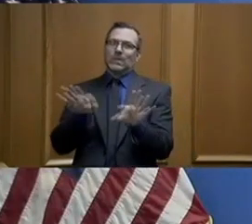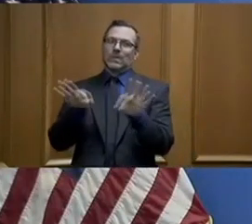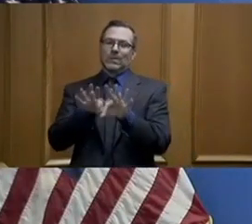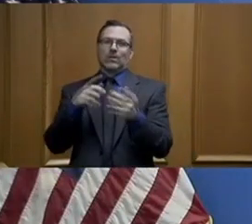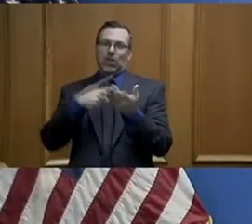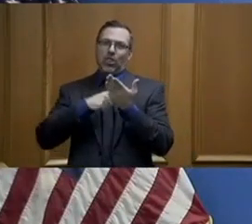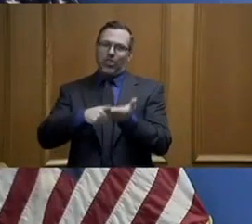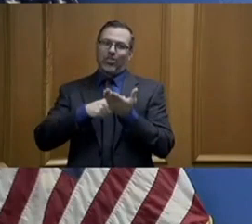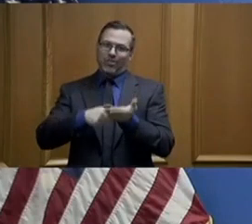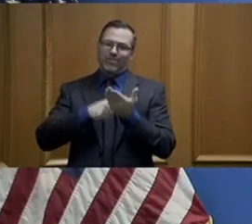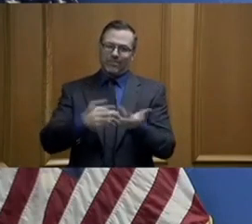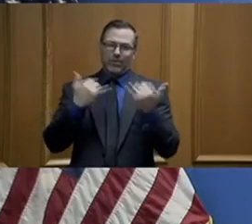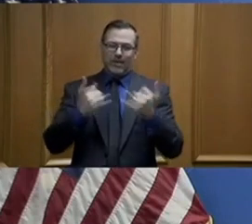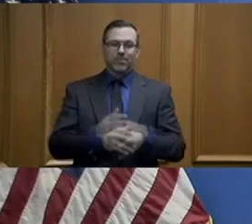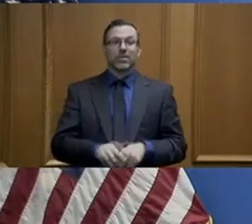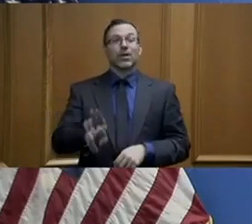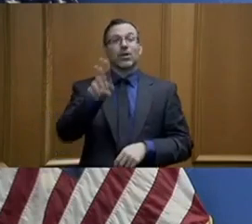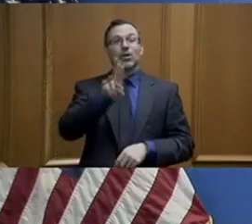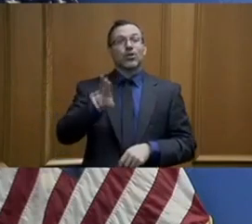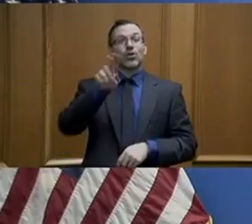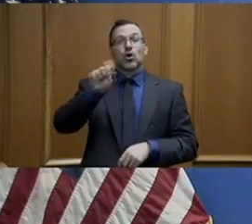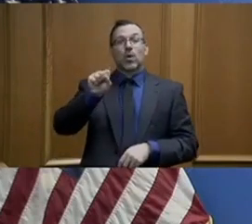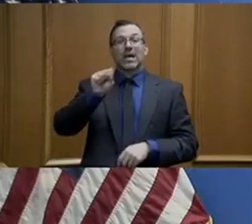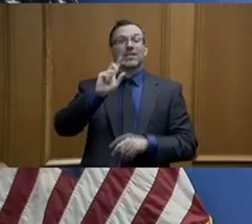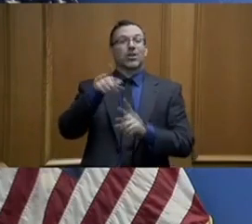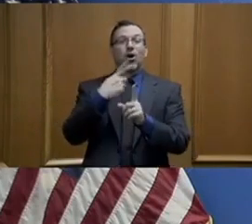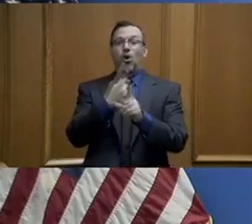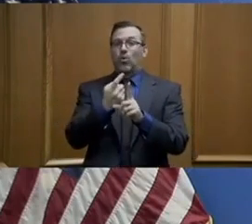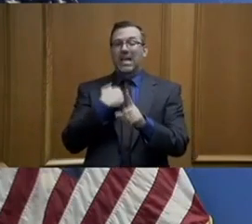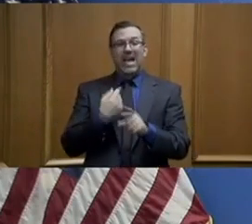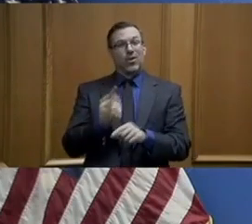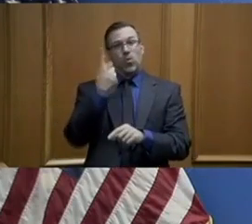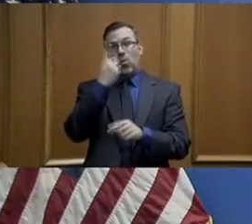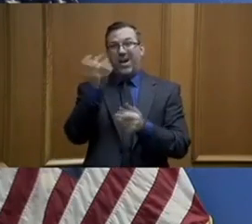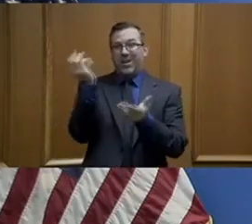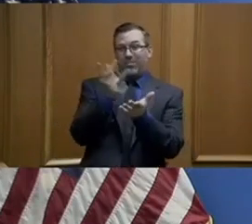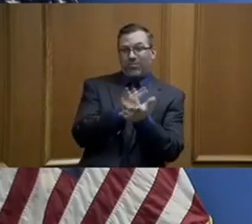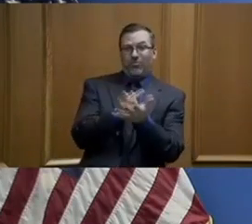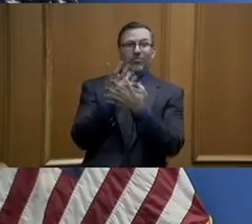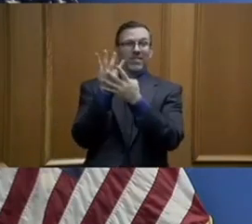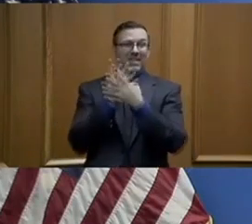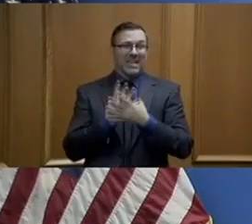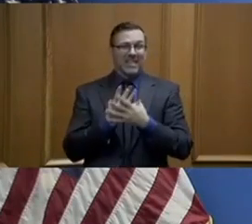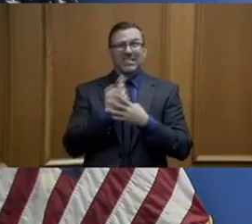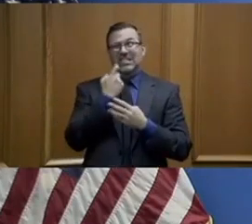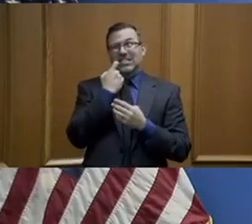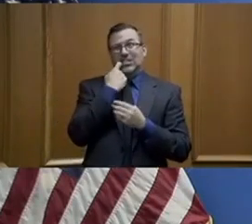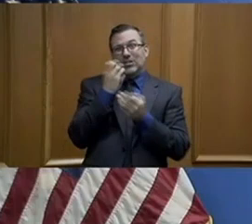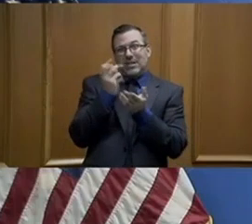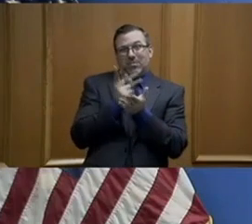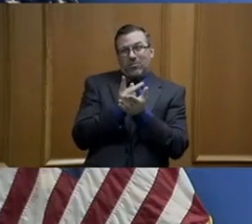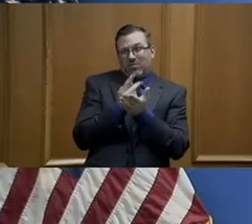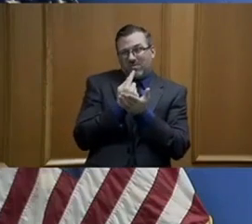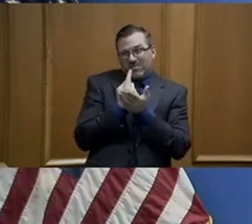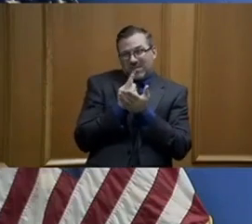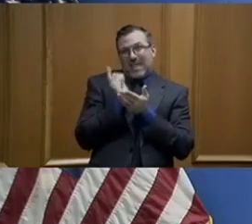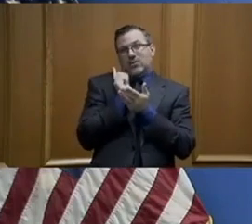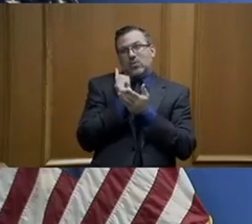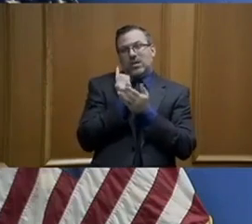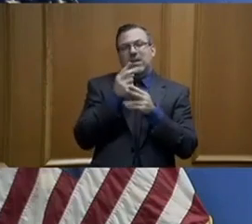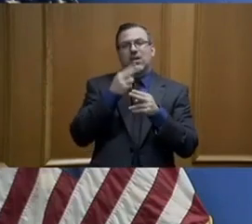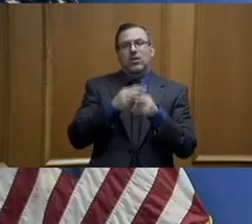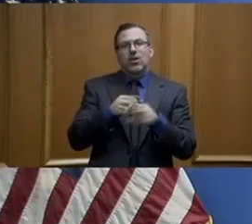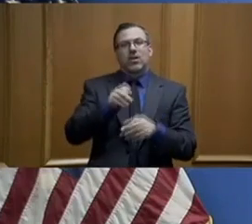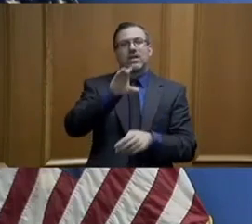had, or the United States has only had one approved antibody test that was just approved early last week. It's the